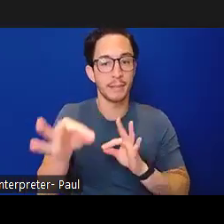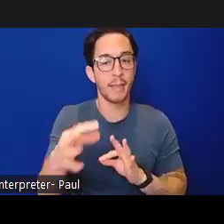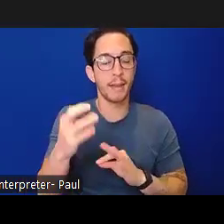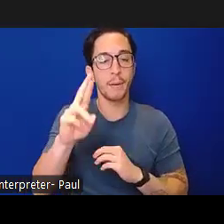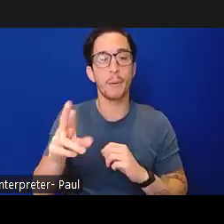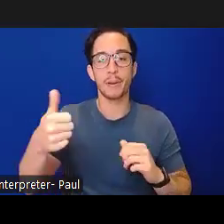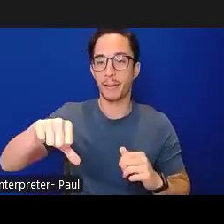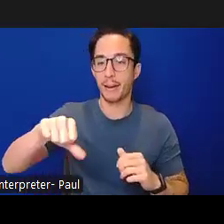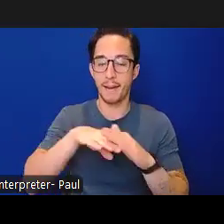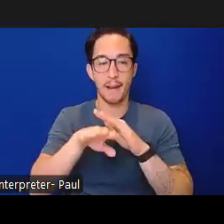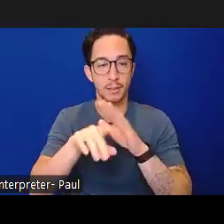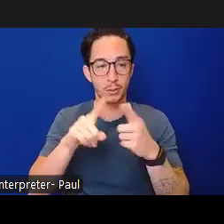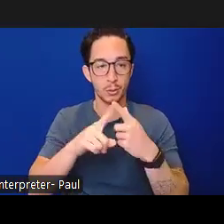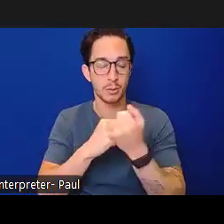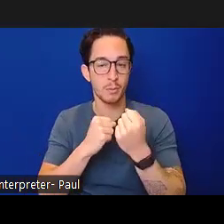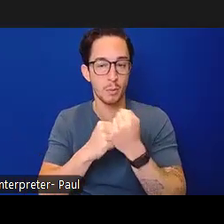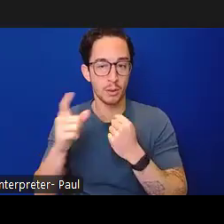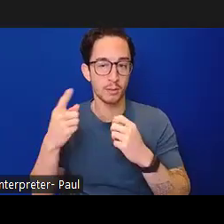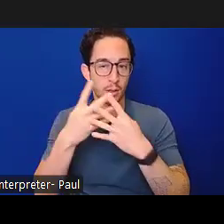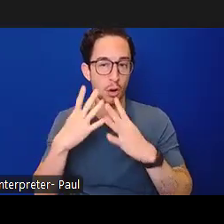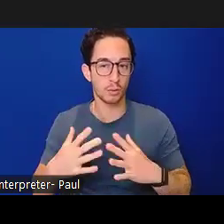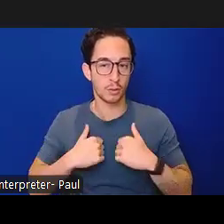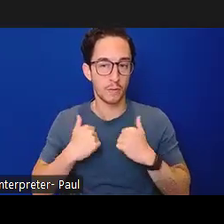access to support that incarcerated survivors need.